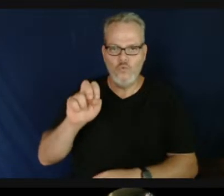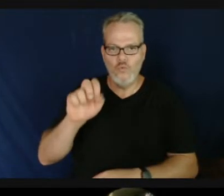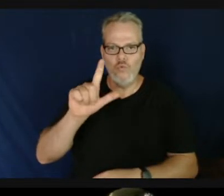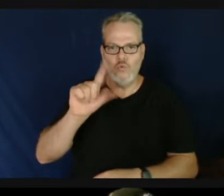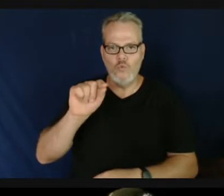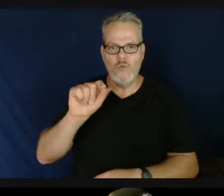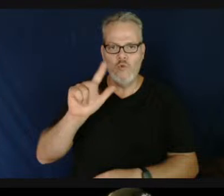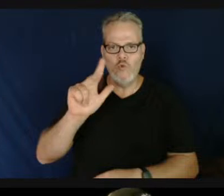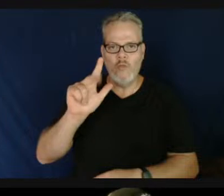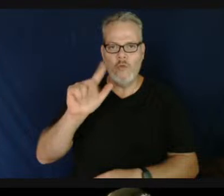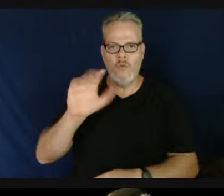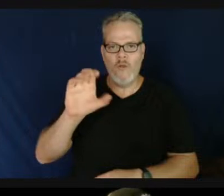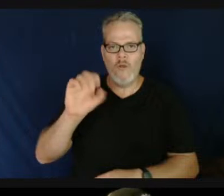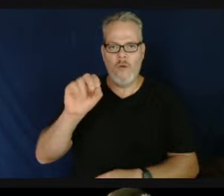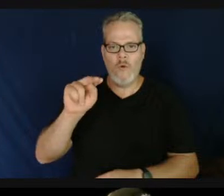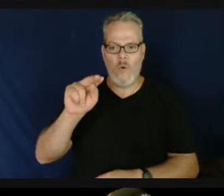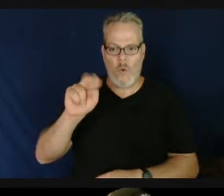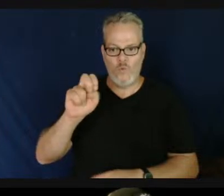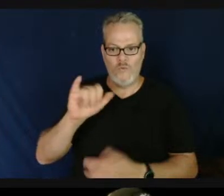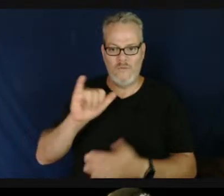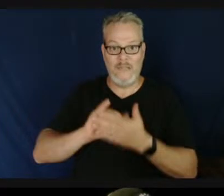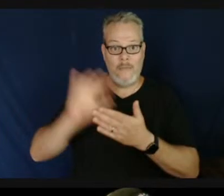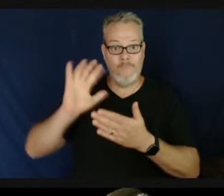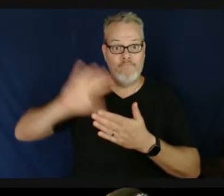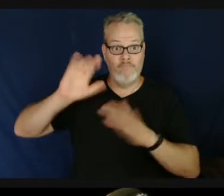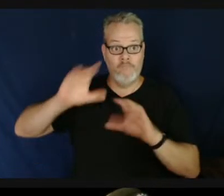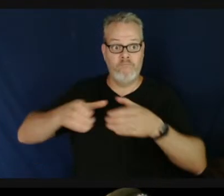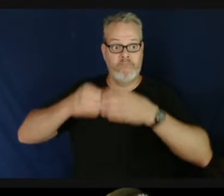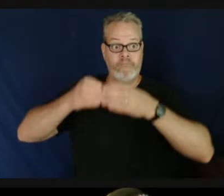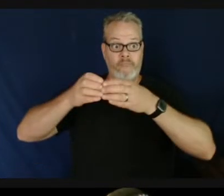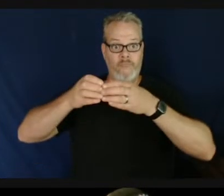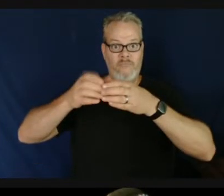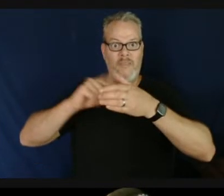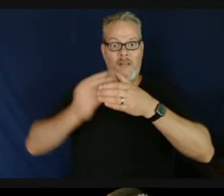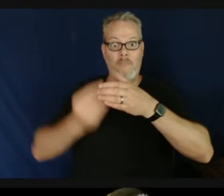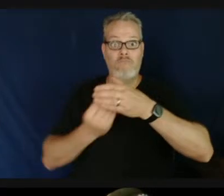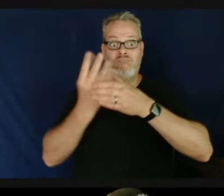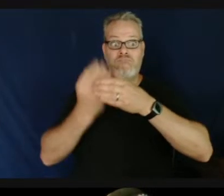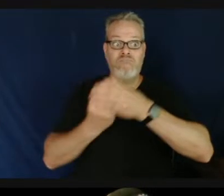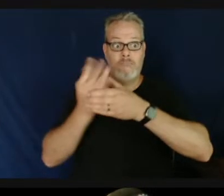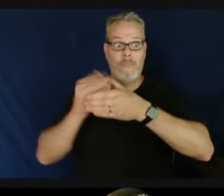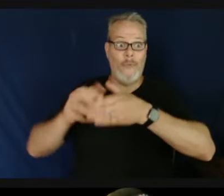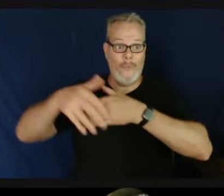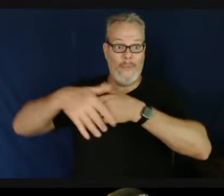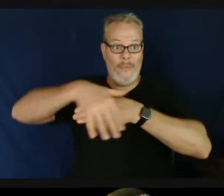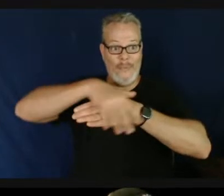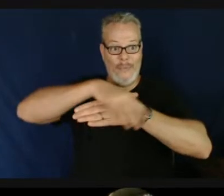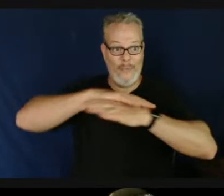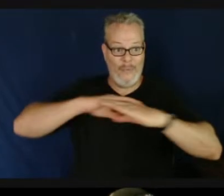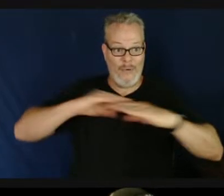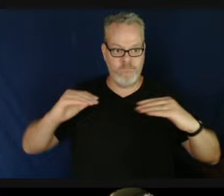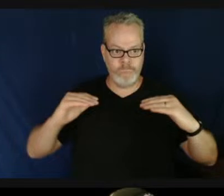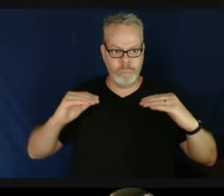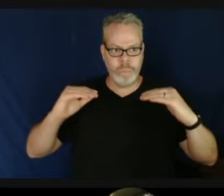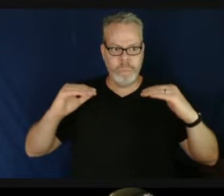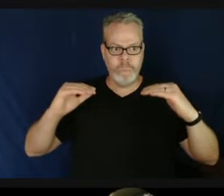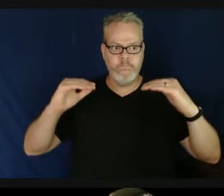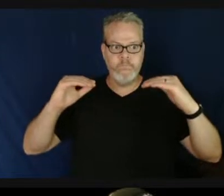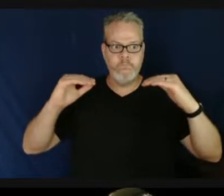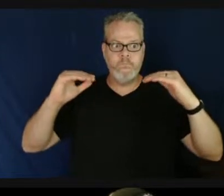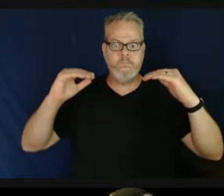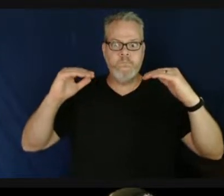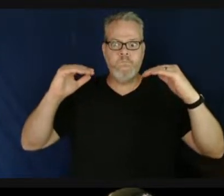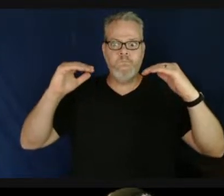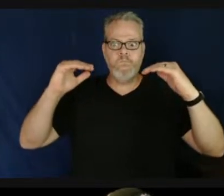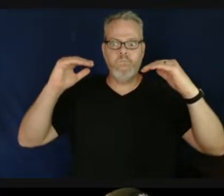point against the wall of the crater. And as the crater is filled in and it flares outwards, now it's not against the edge anymore. But the lava that's filled in